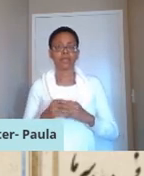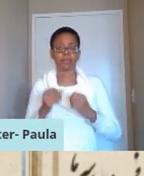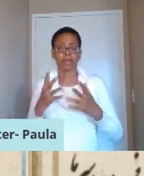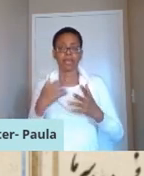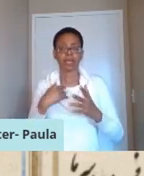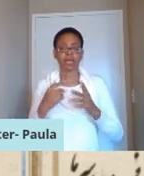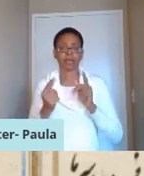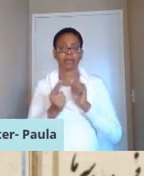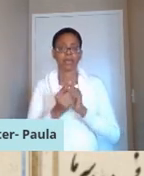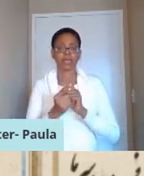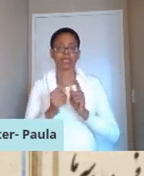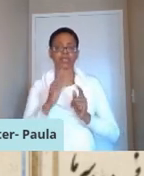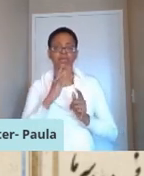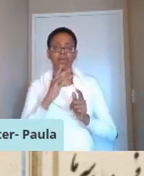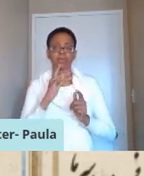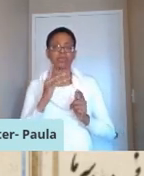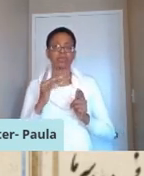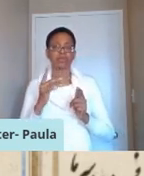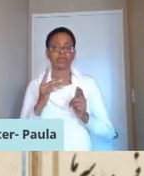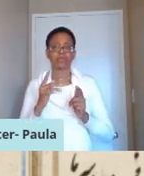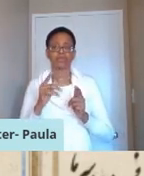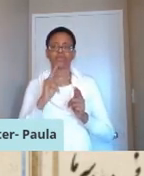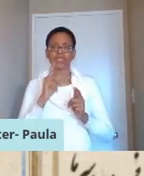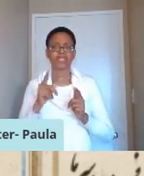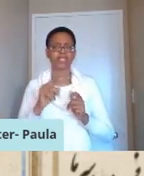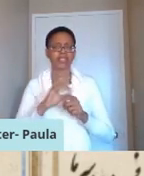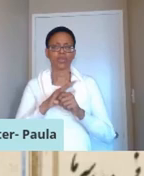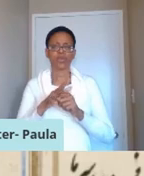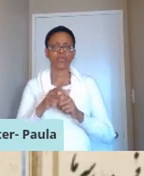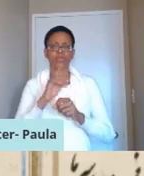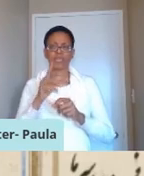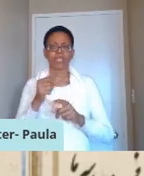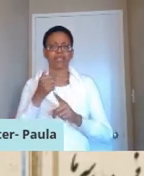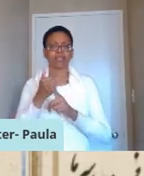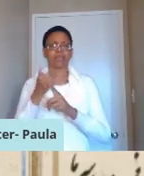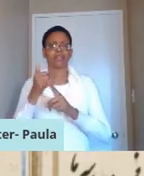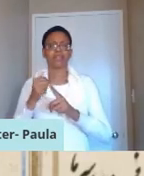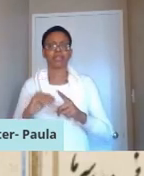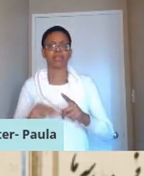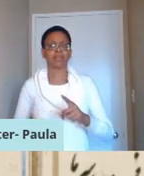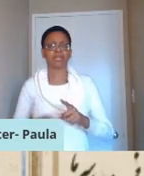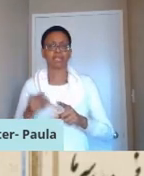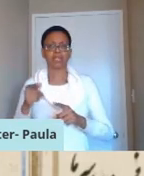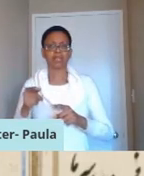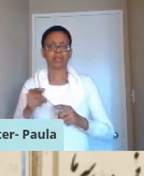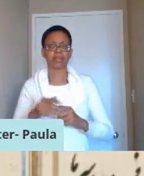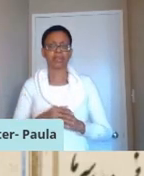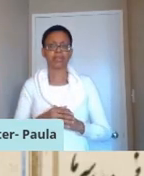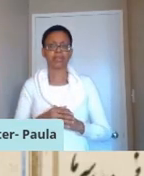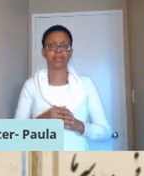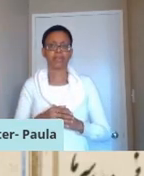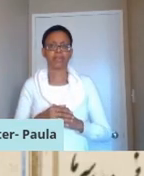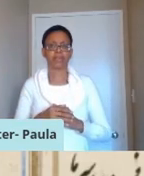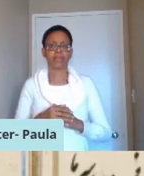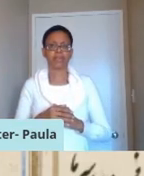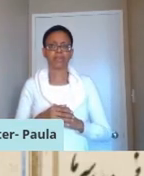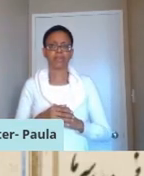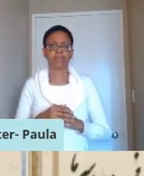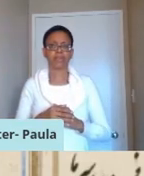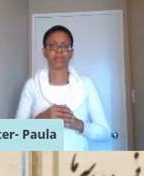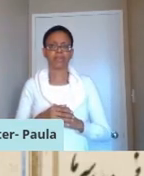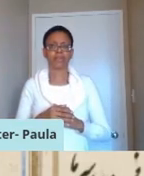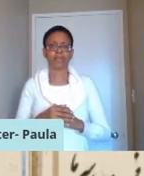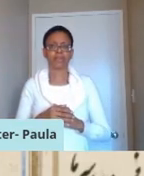have talked, they have been traumatized by COVID-19 and its adverse effects. And people cannot